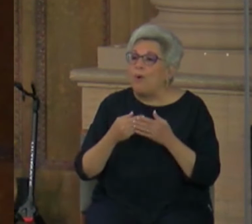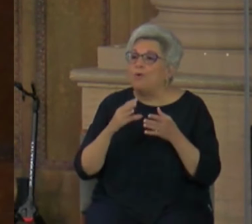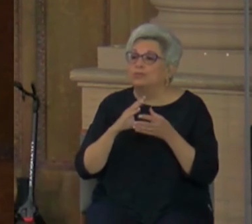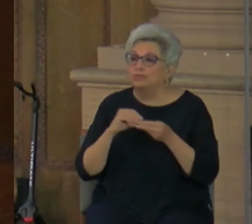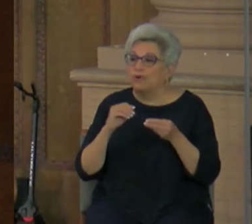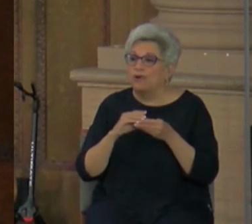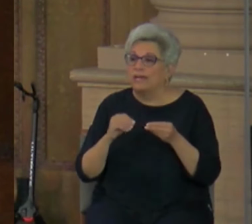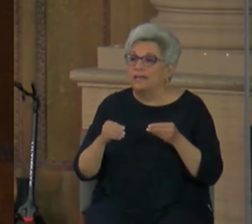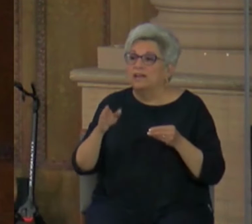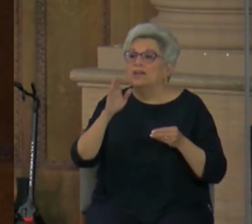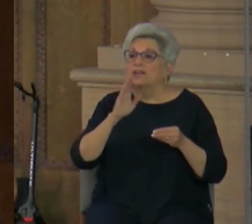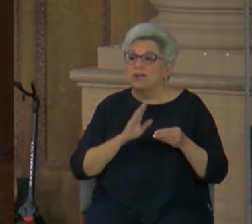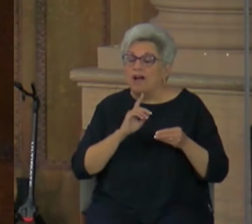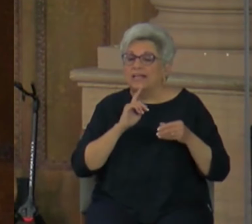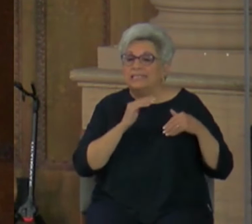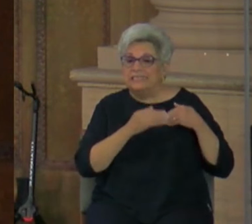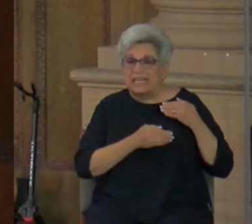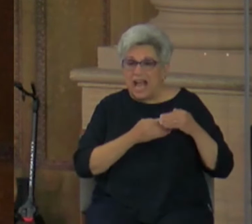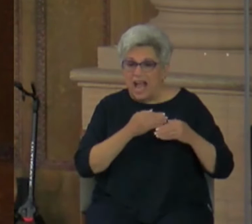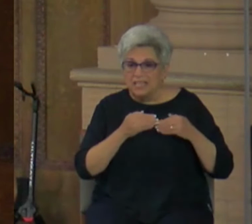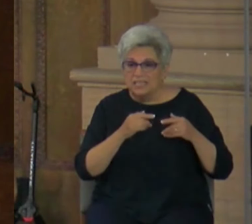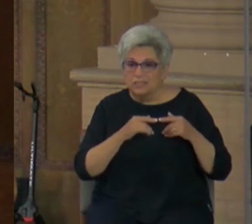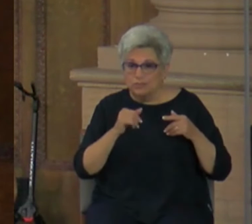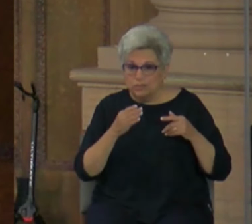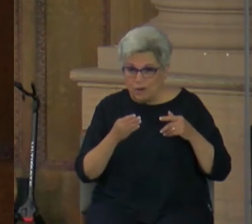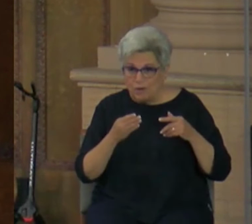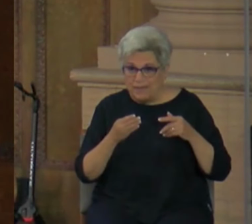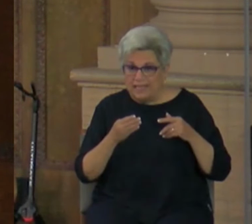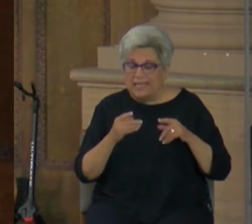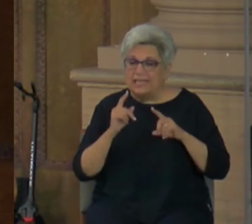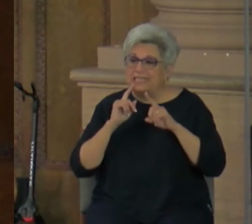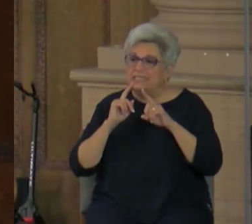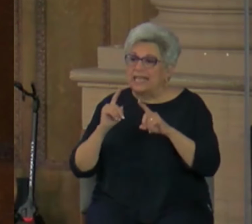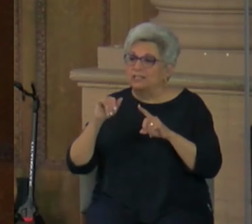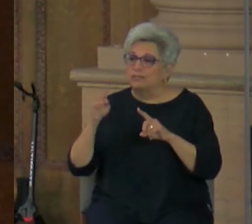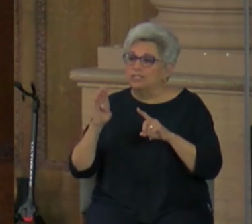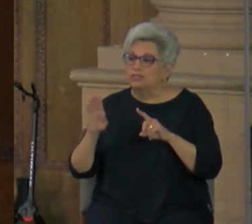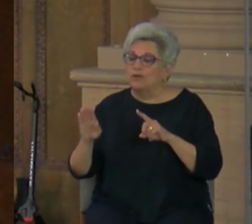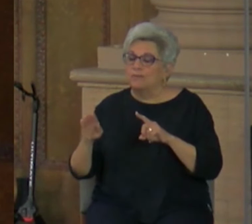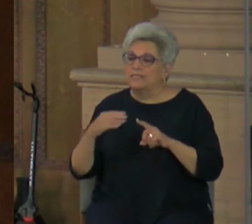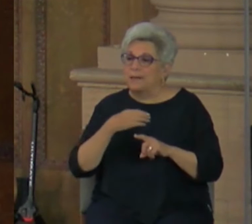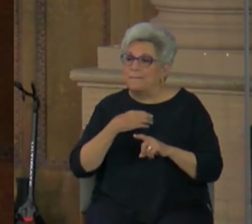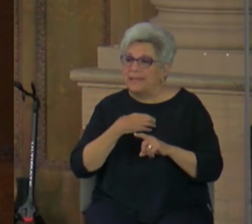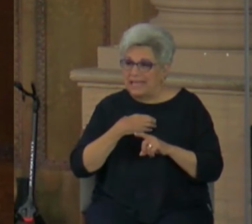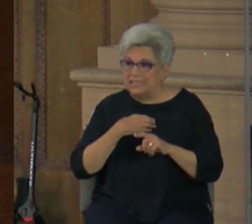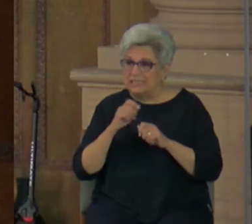actually kindly, even though he doesn't have to, answering Job's complaints specifically.